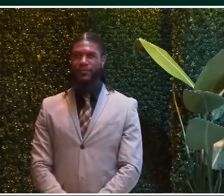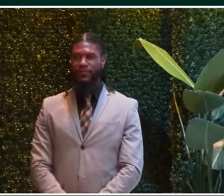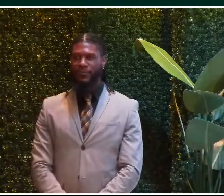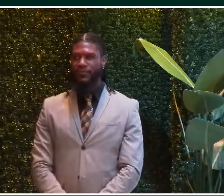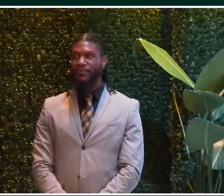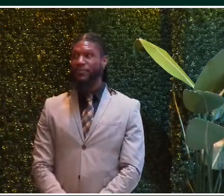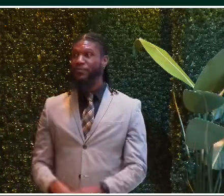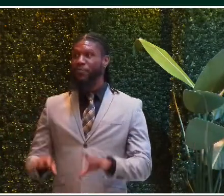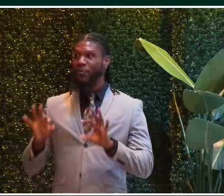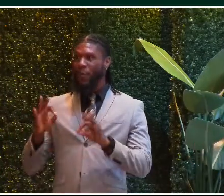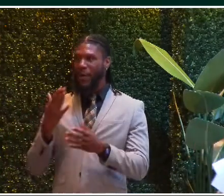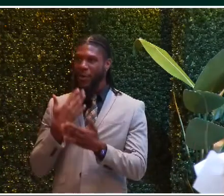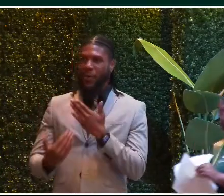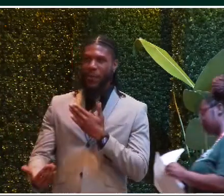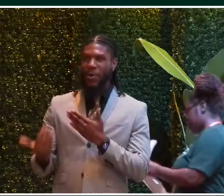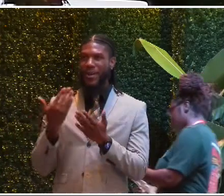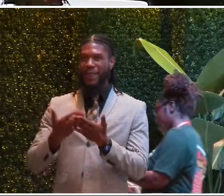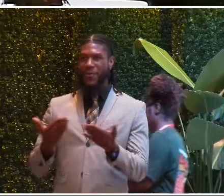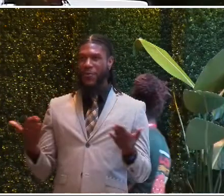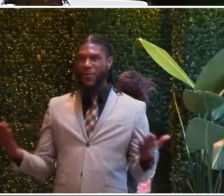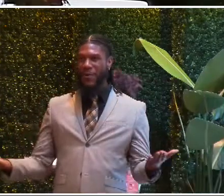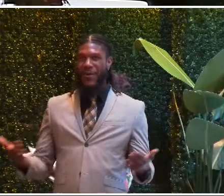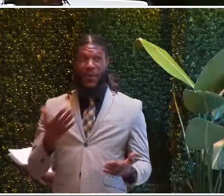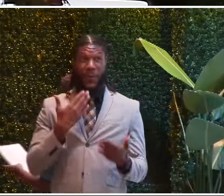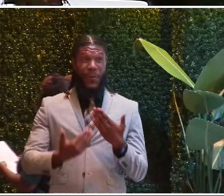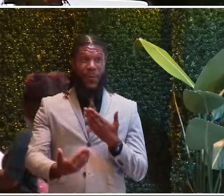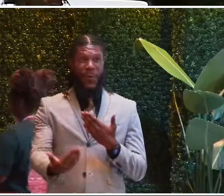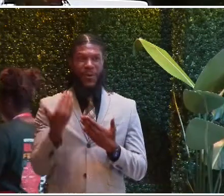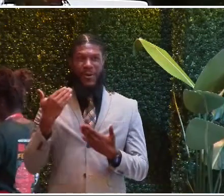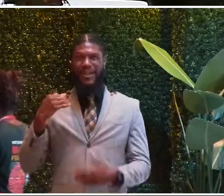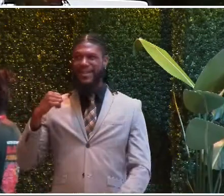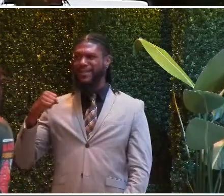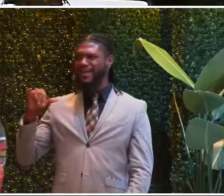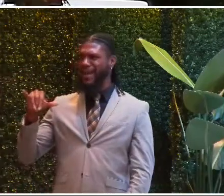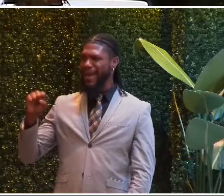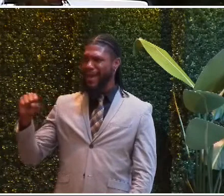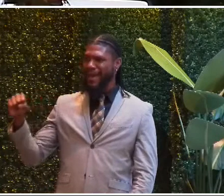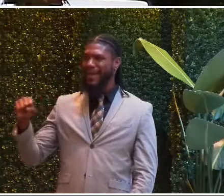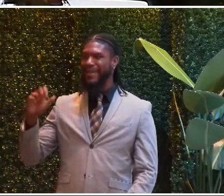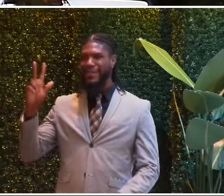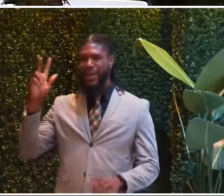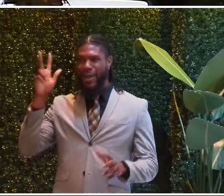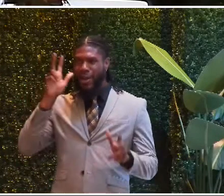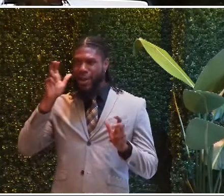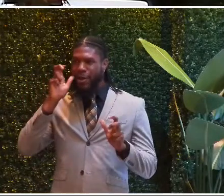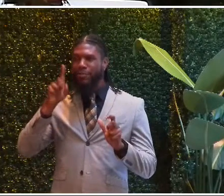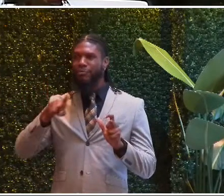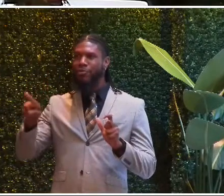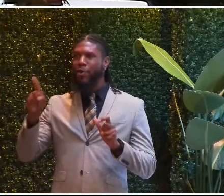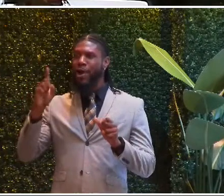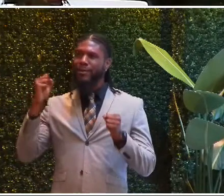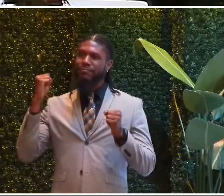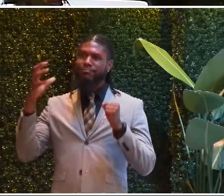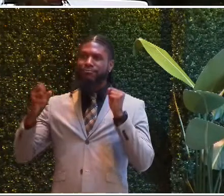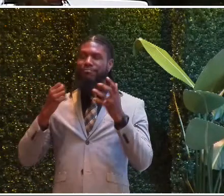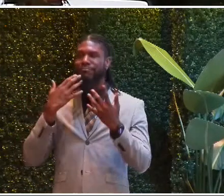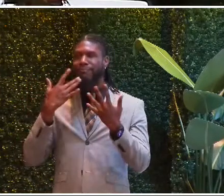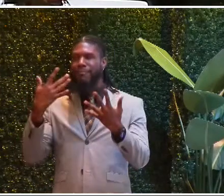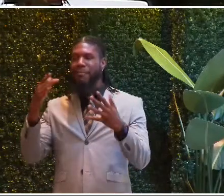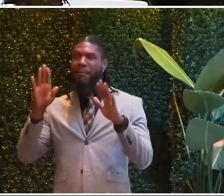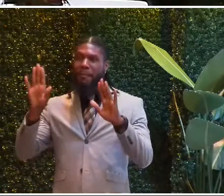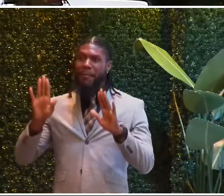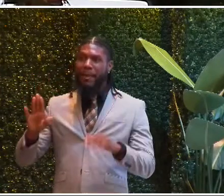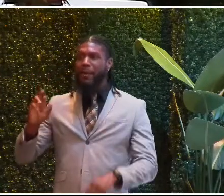All right, good morning, everybody. Yes, I heard y'all singing. Y'all are amazing. Ra, thank you for